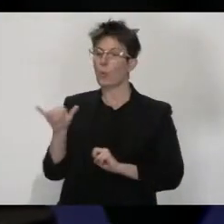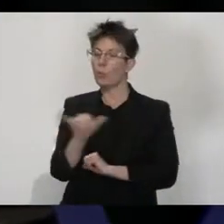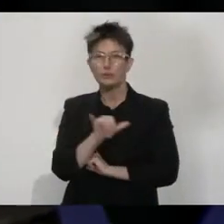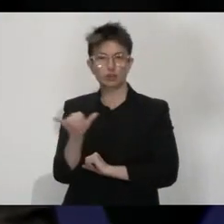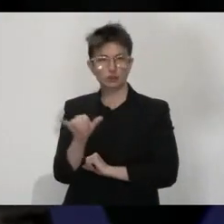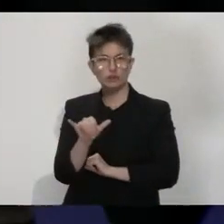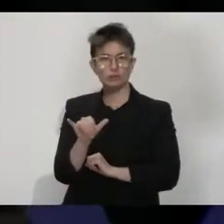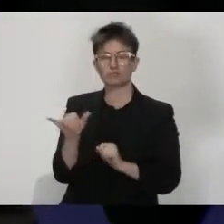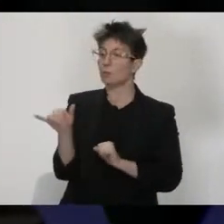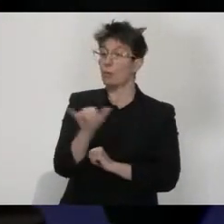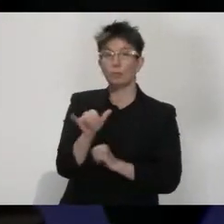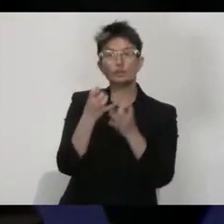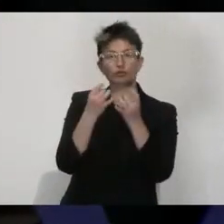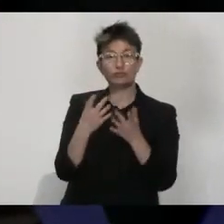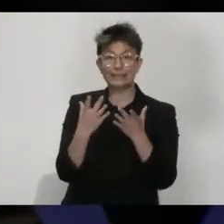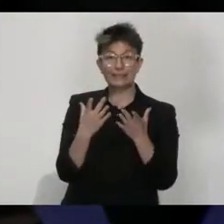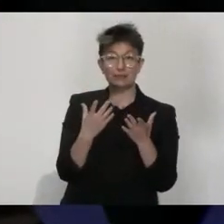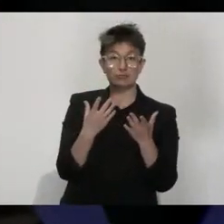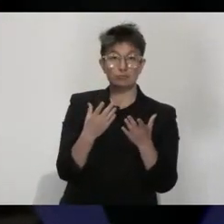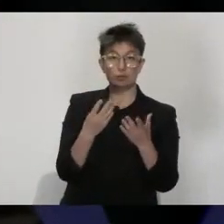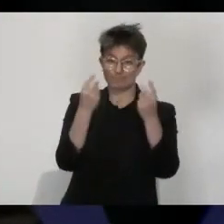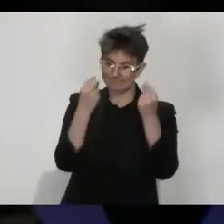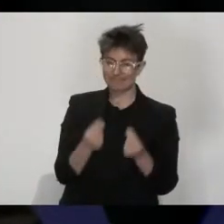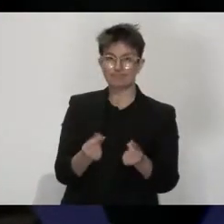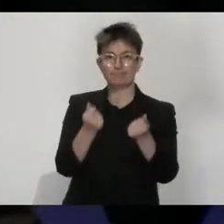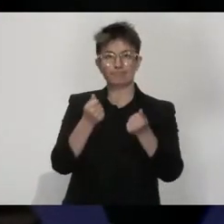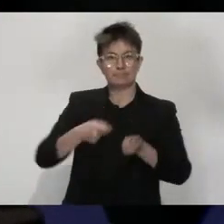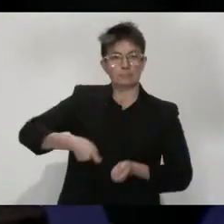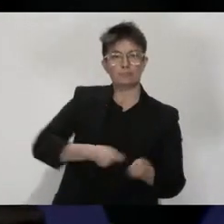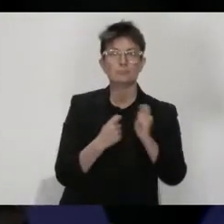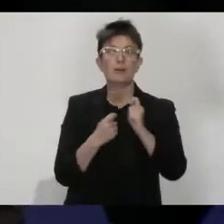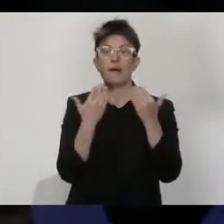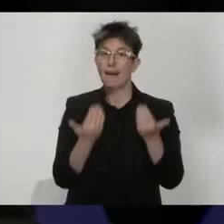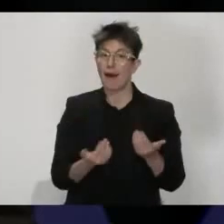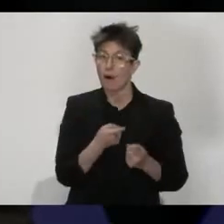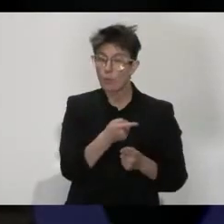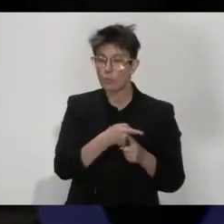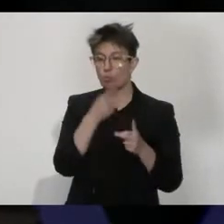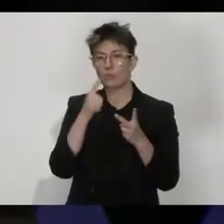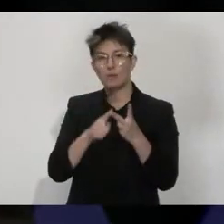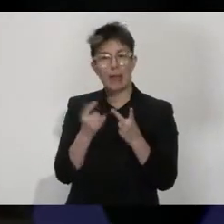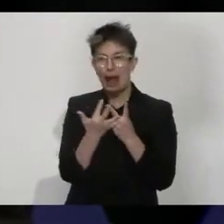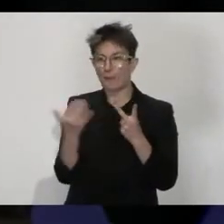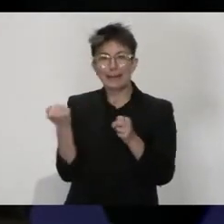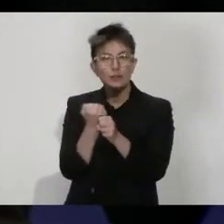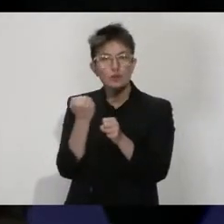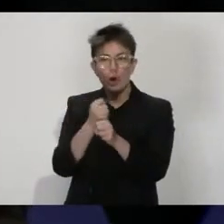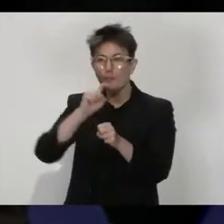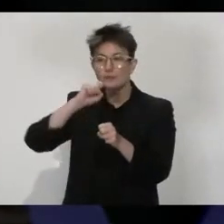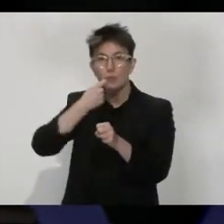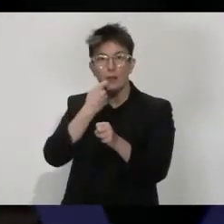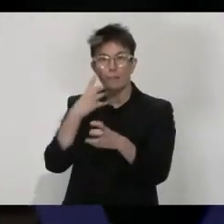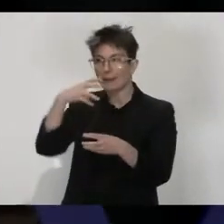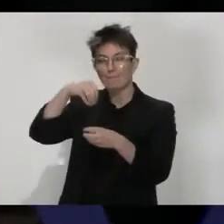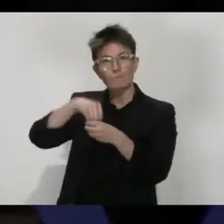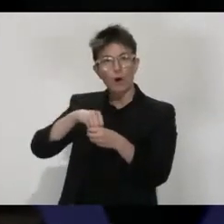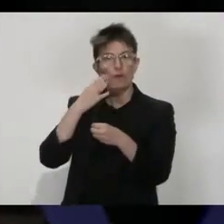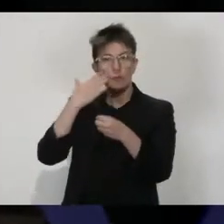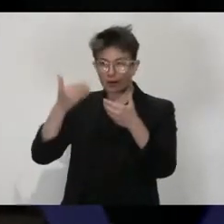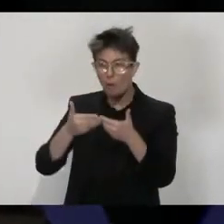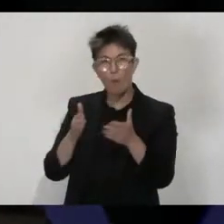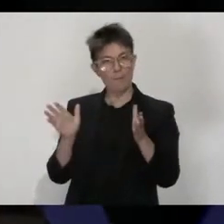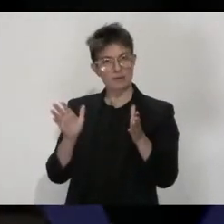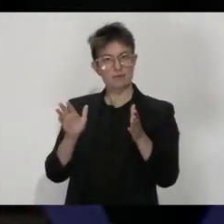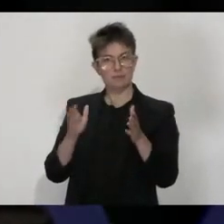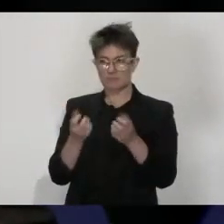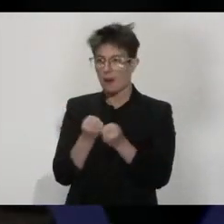be created, how it would support particular economies around New Zealand. There was then a process to whittle that 800 odd down to